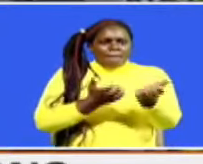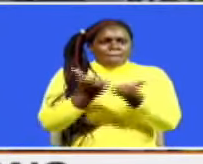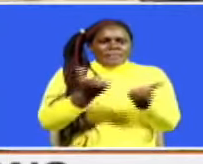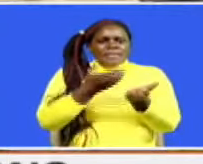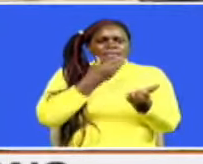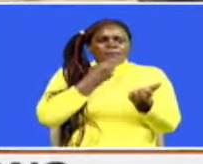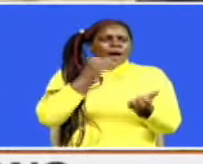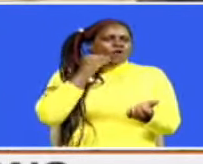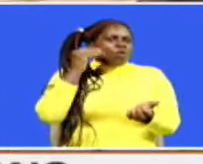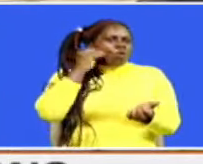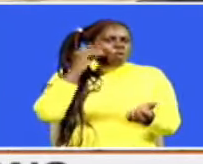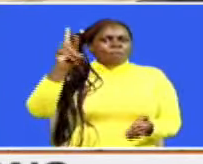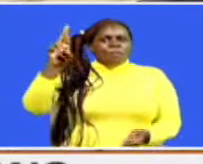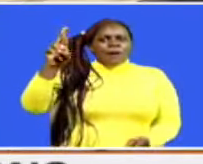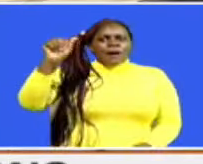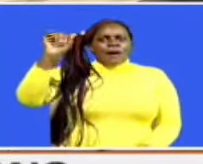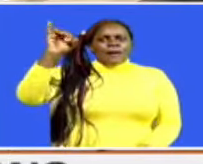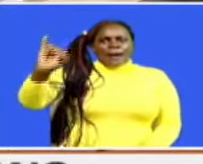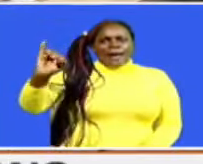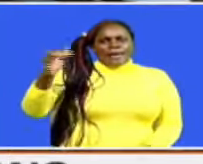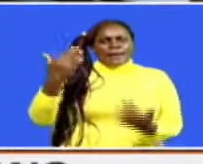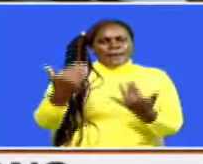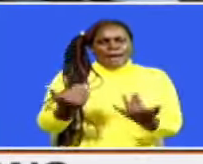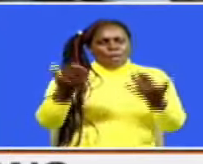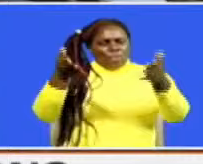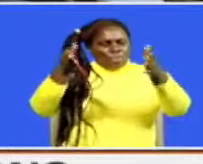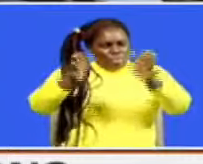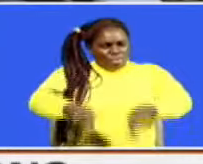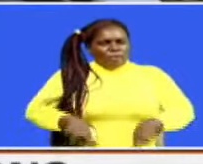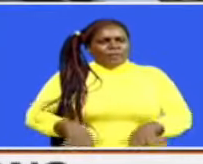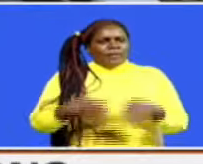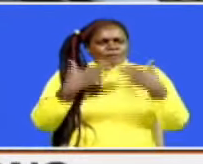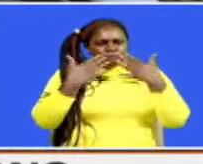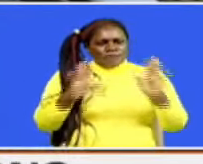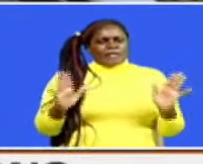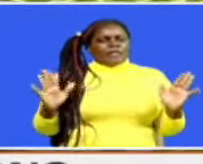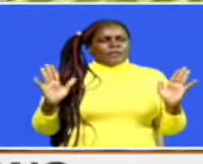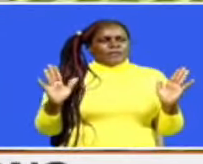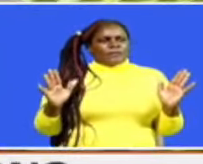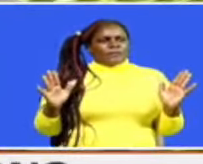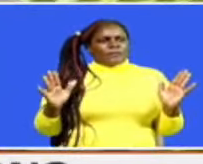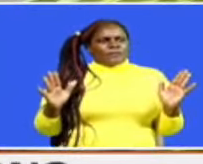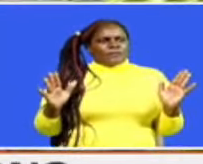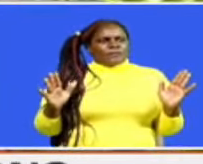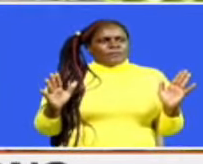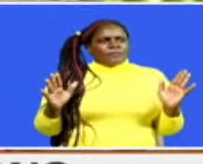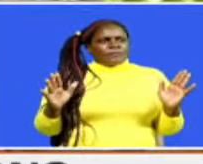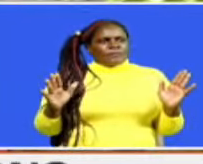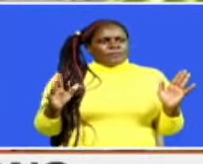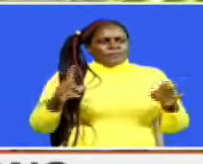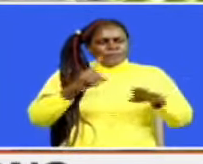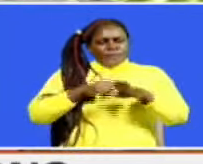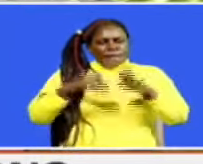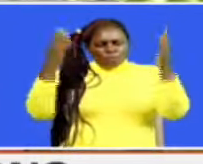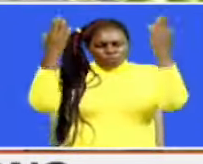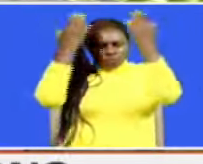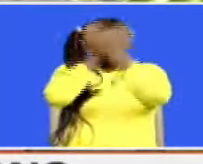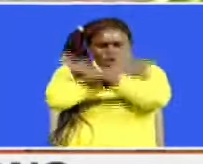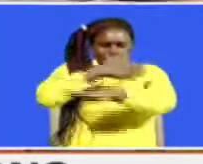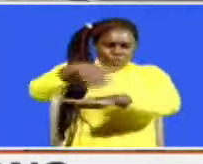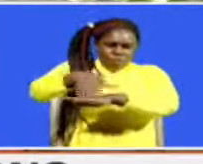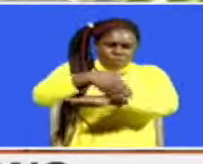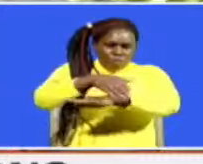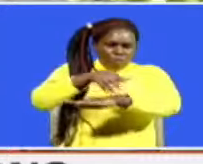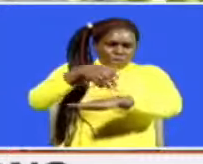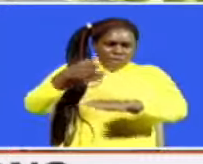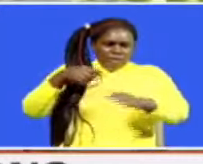Jaswa Tri's palatial home that has since been reduced to a shell by the bulldozers. Tulikuwa karibu saa tano na nusu usiku na tulikuwa tuko